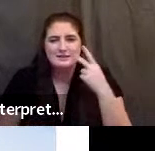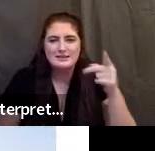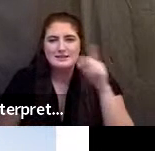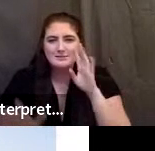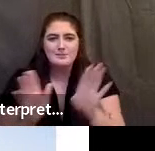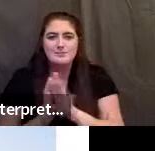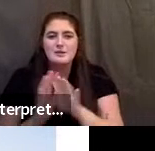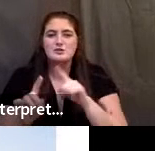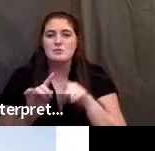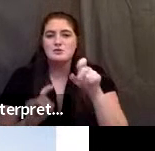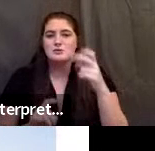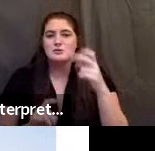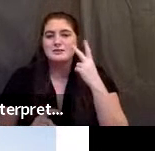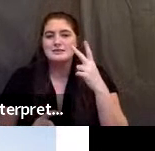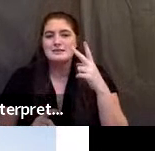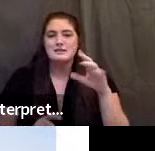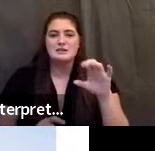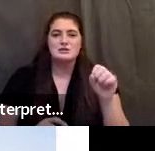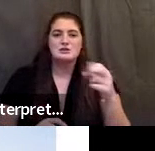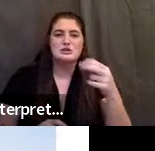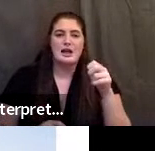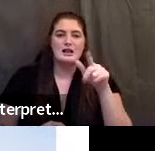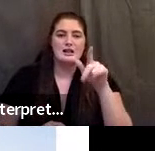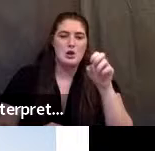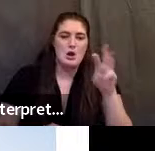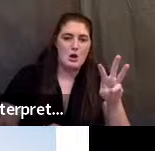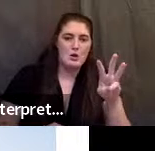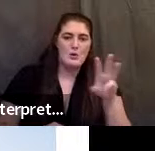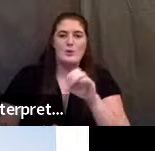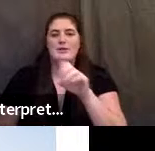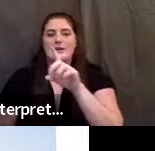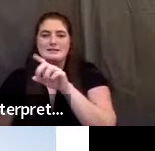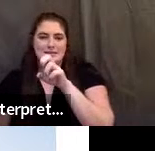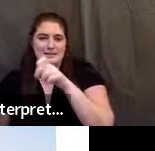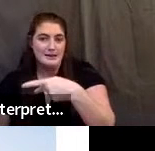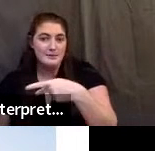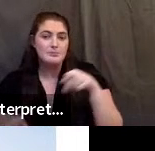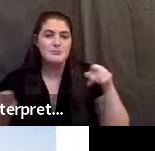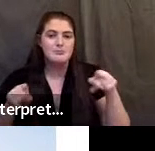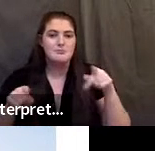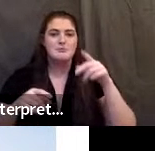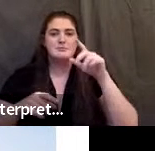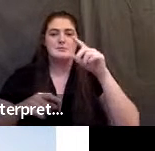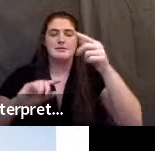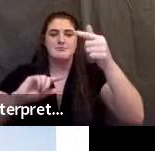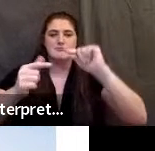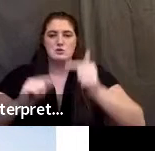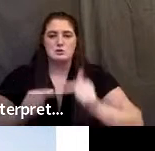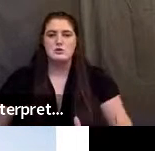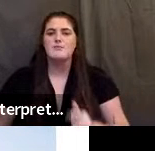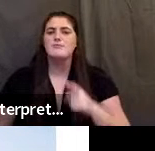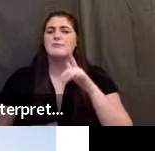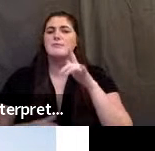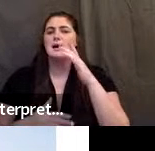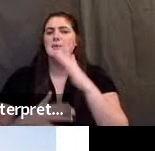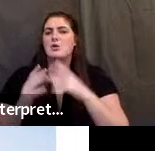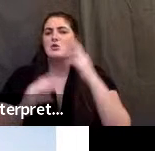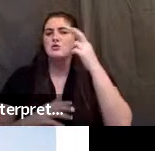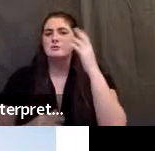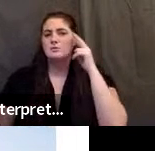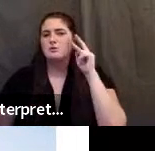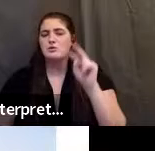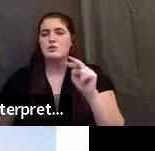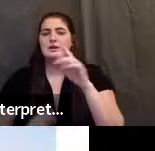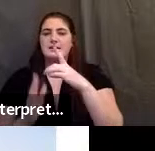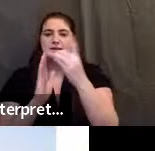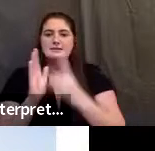you can see shallow and deep. Part of the reason we did that was when looking at the design of the building and